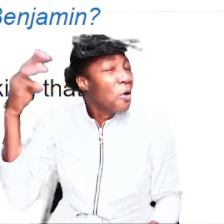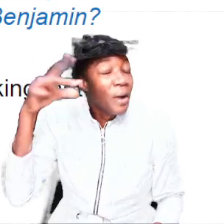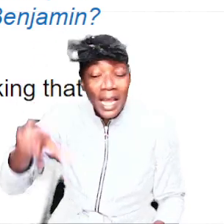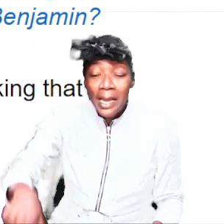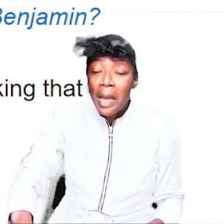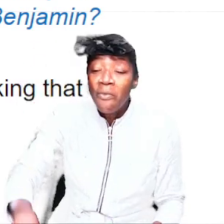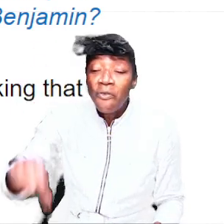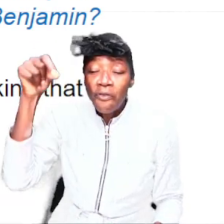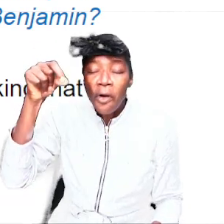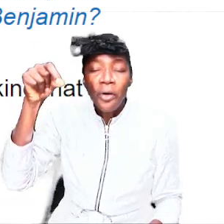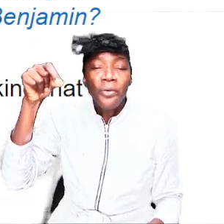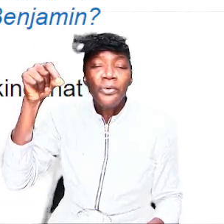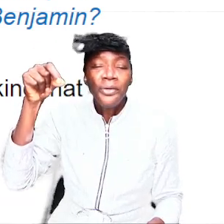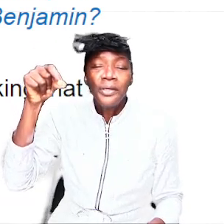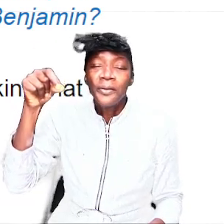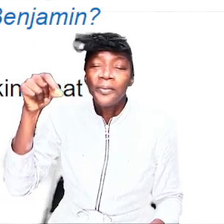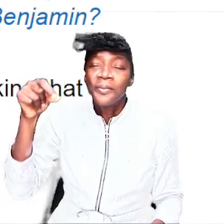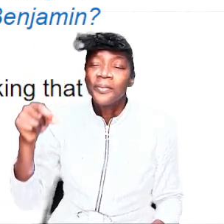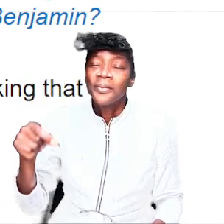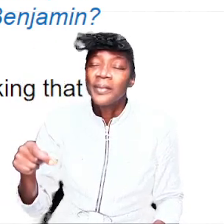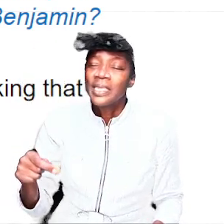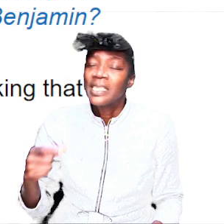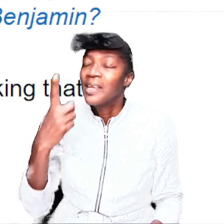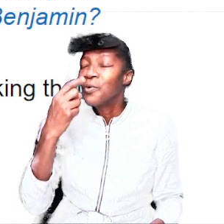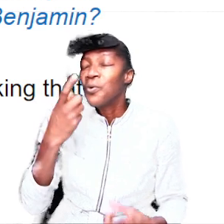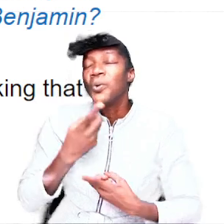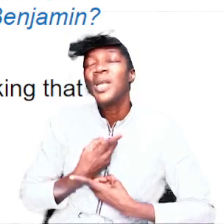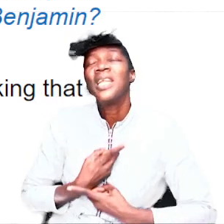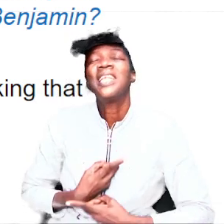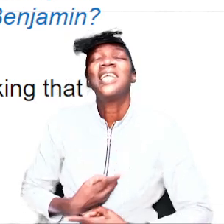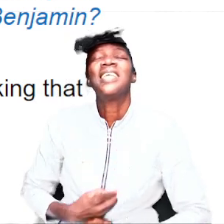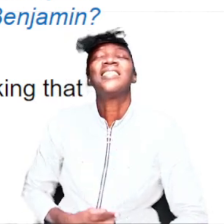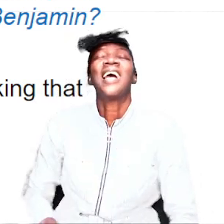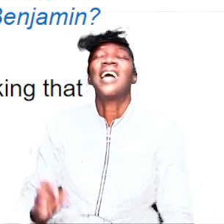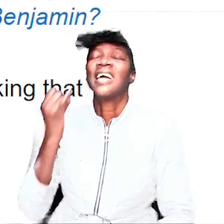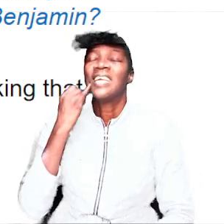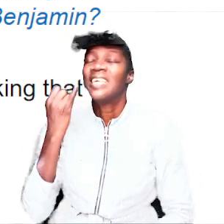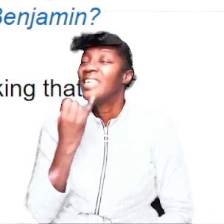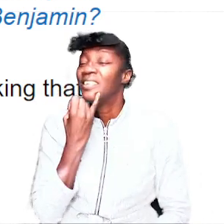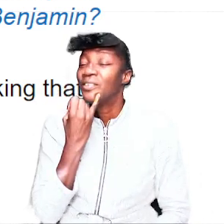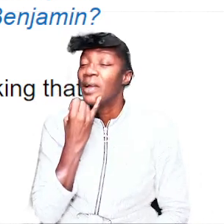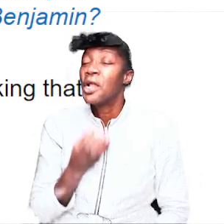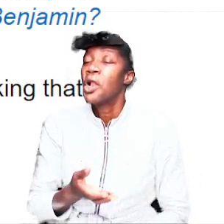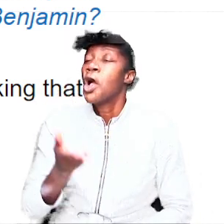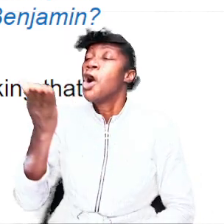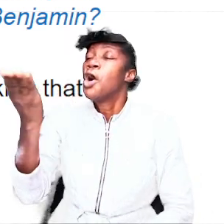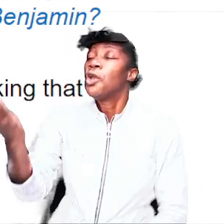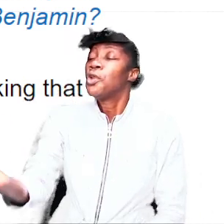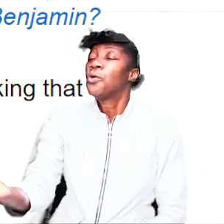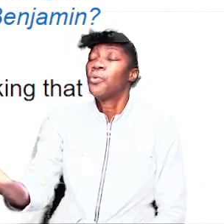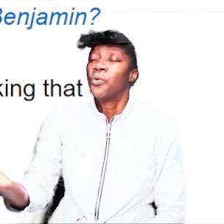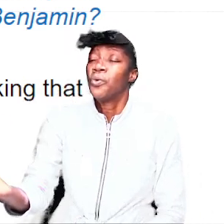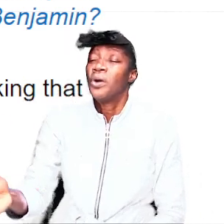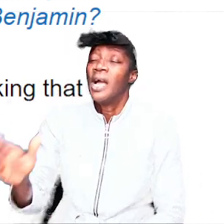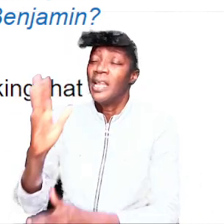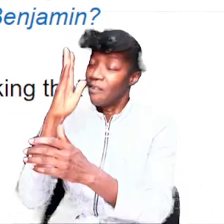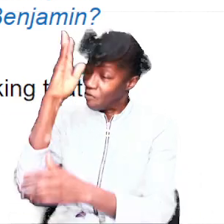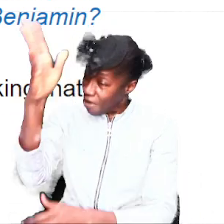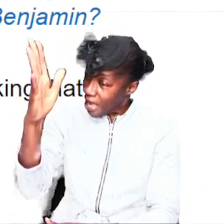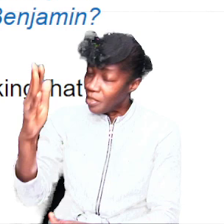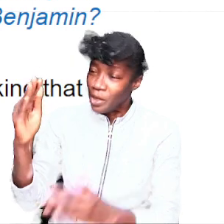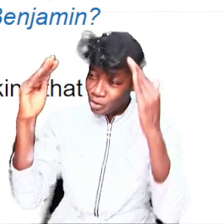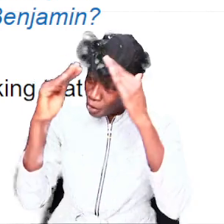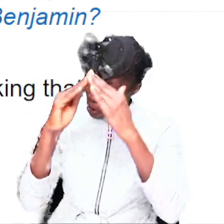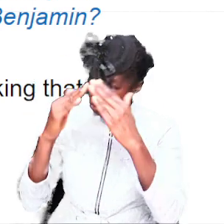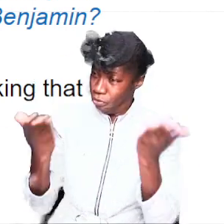And on whom is the desire of Israel? Is it not on thee and on all thy father's house?"